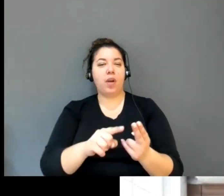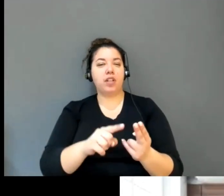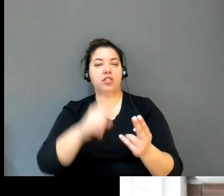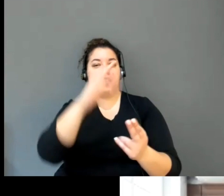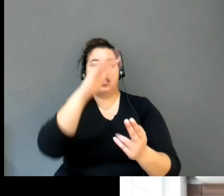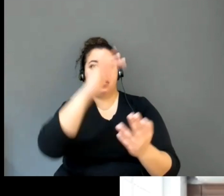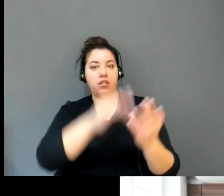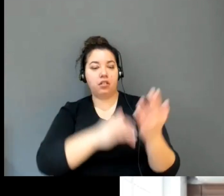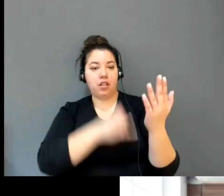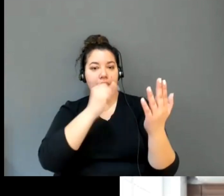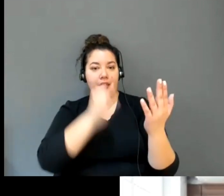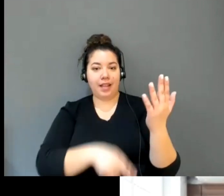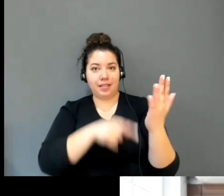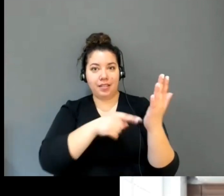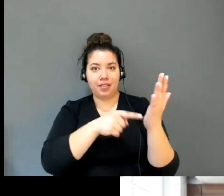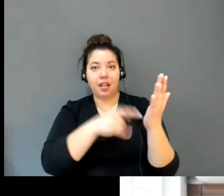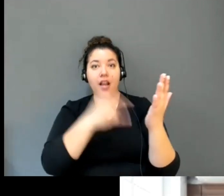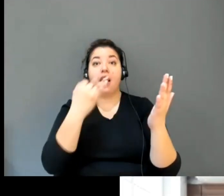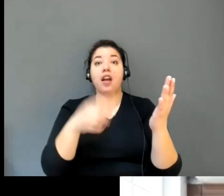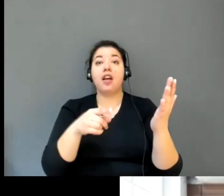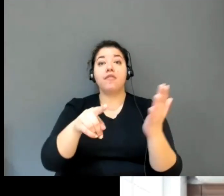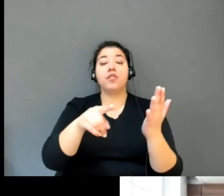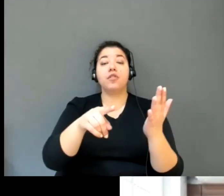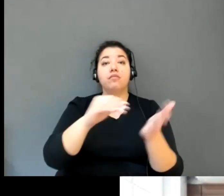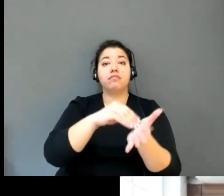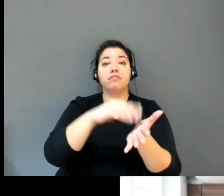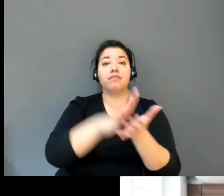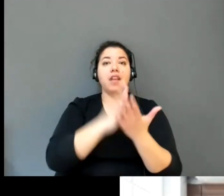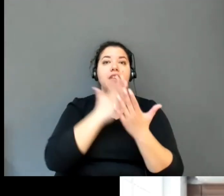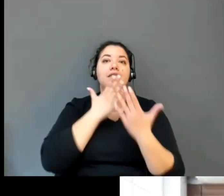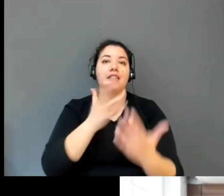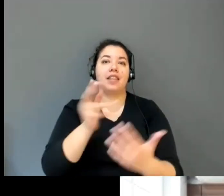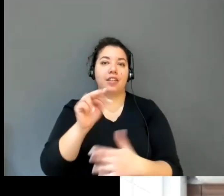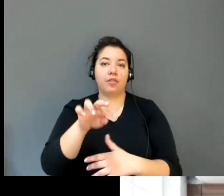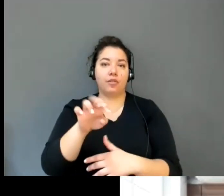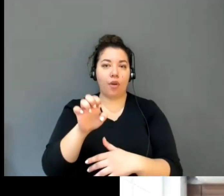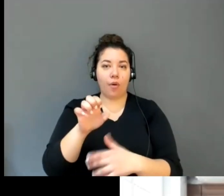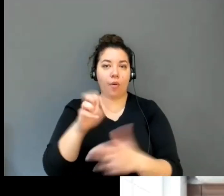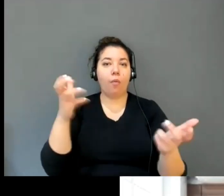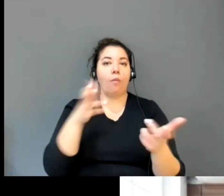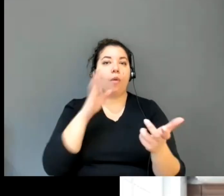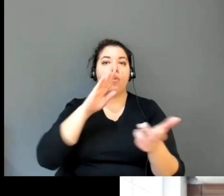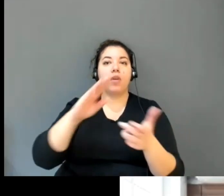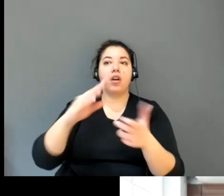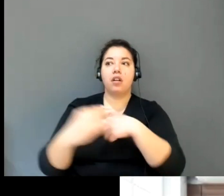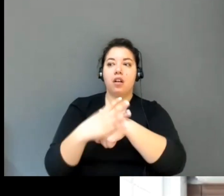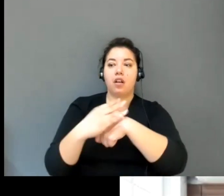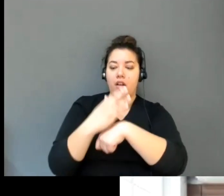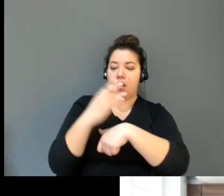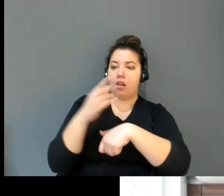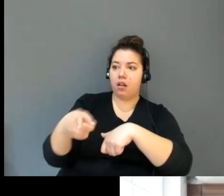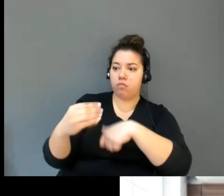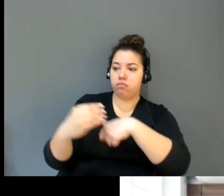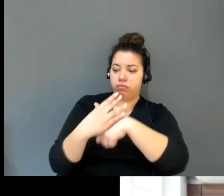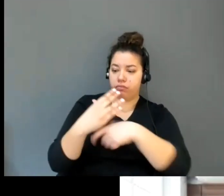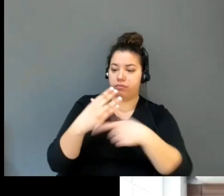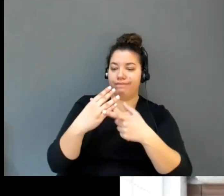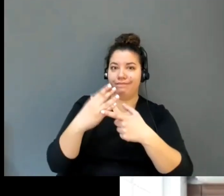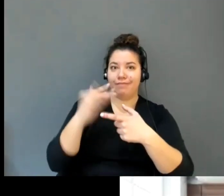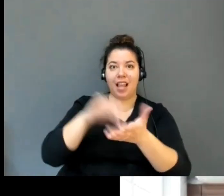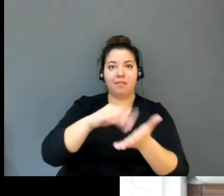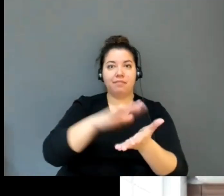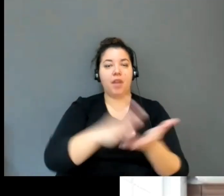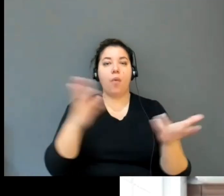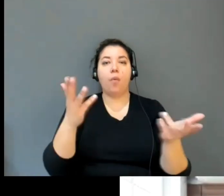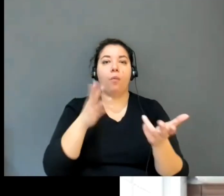Frieder, what piece of advice would you include that he shared? I think what he just shared is one of the biggest pieces of advice,